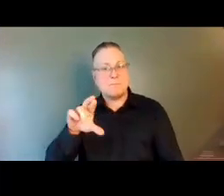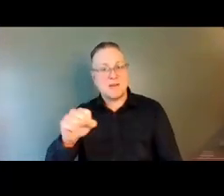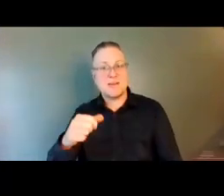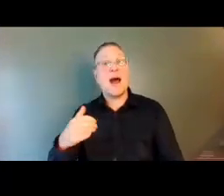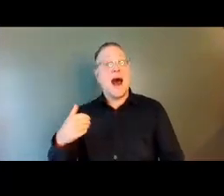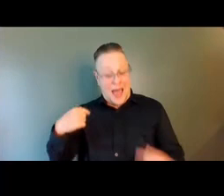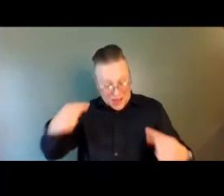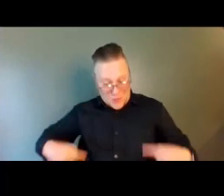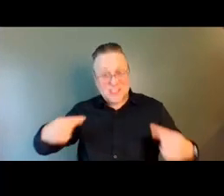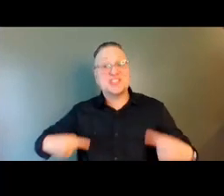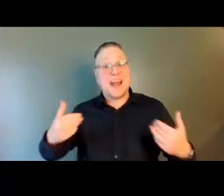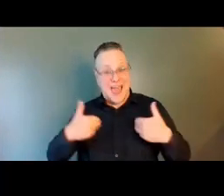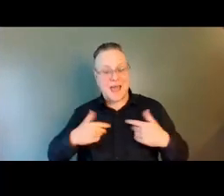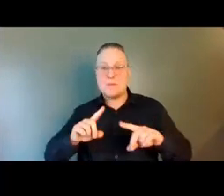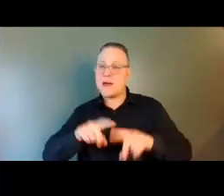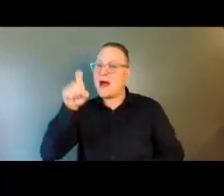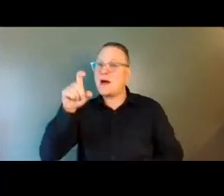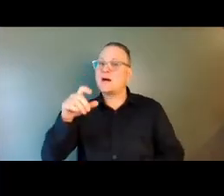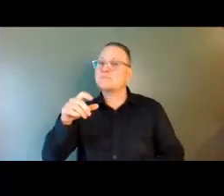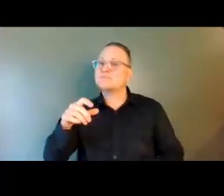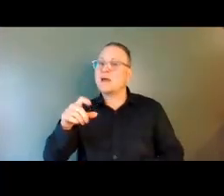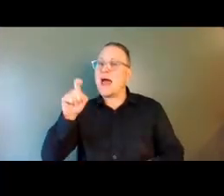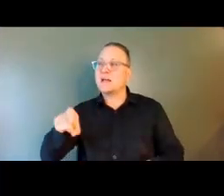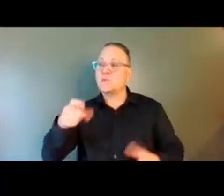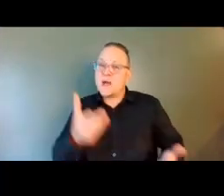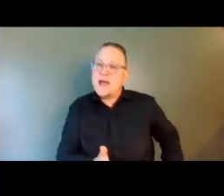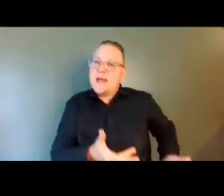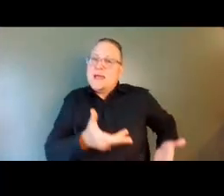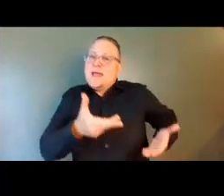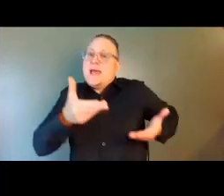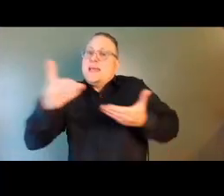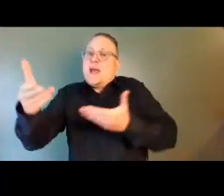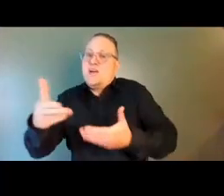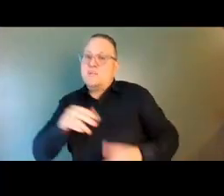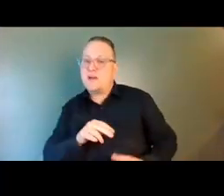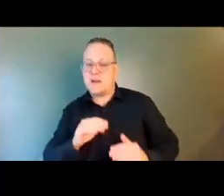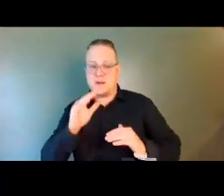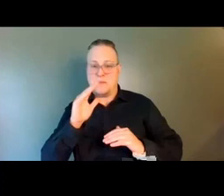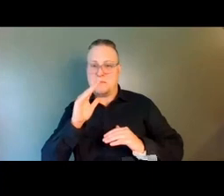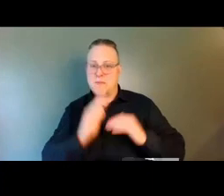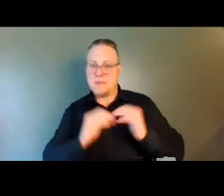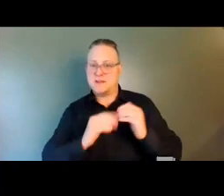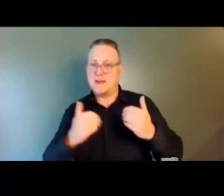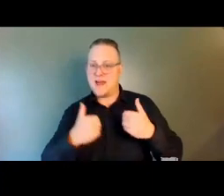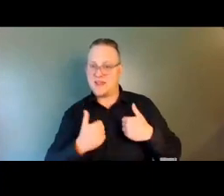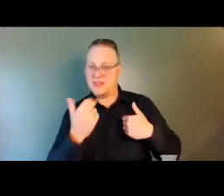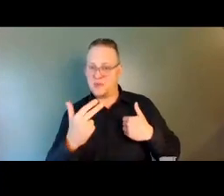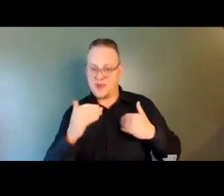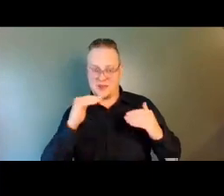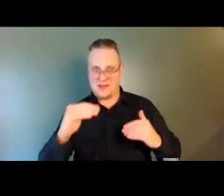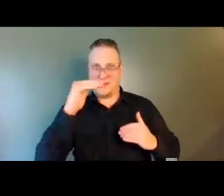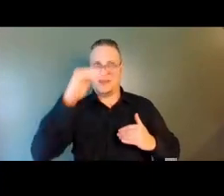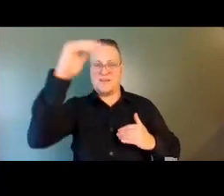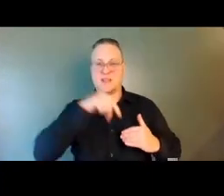thank God, because they carried me literally up the stairs of my school, up and down for between classes, because my high school was 3